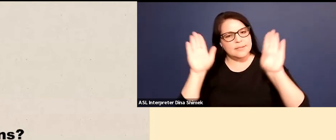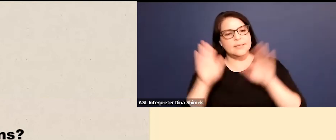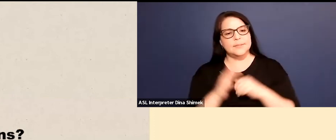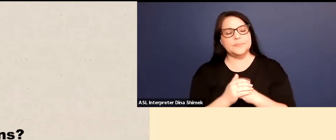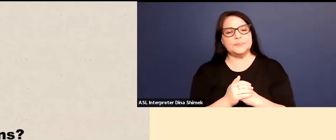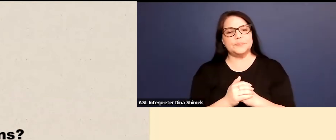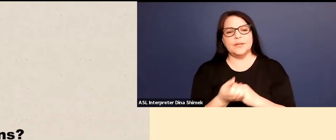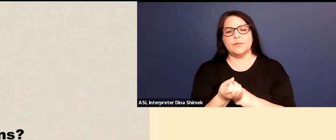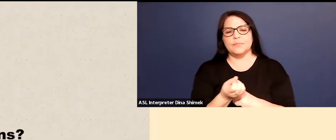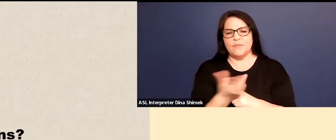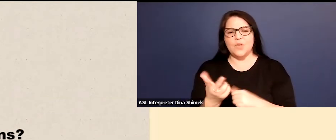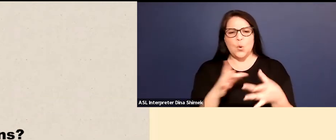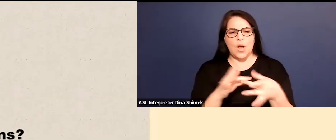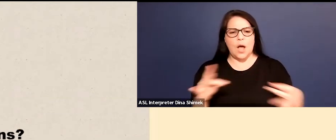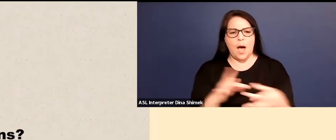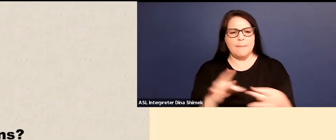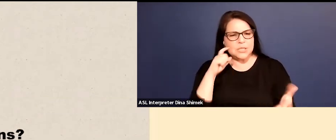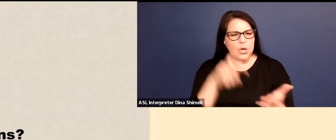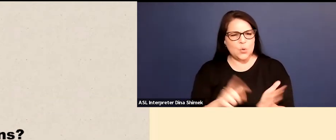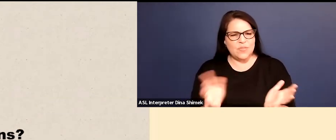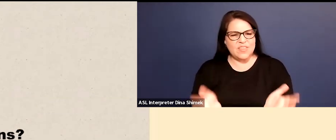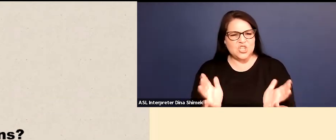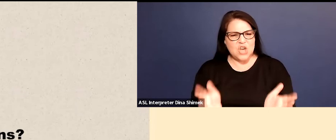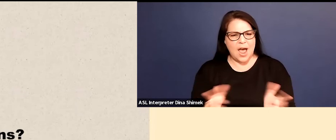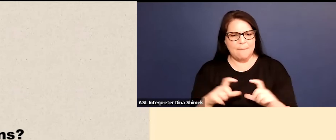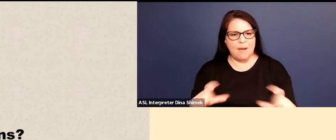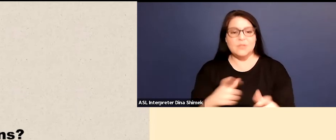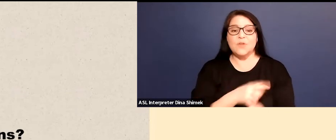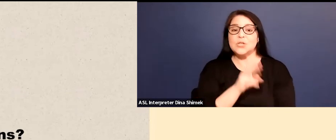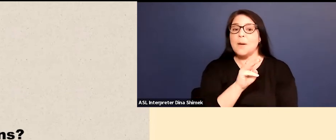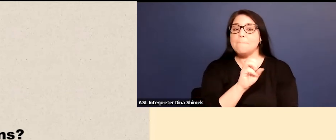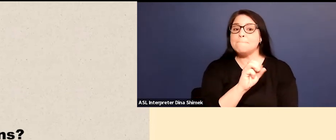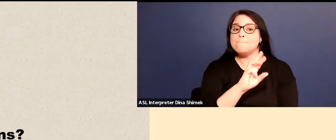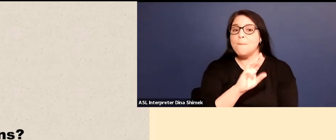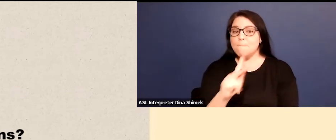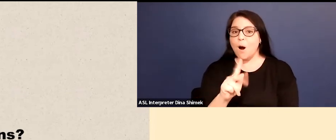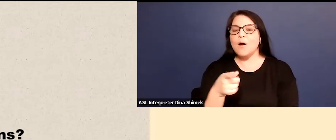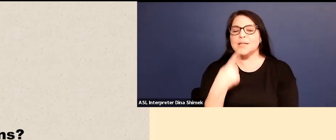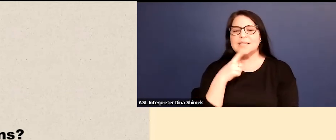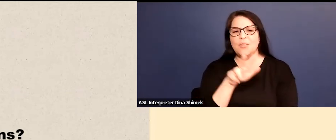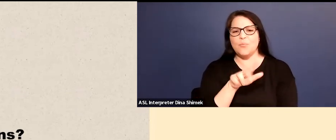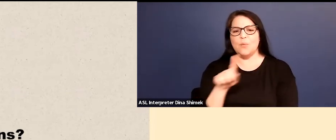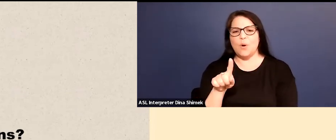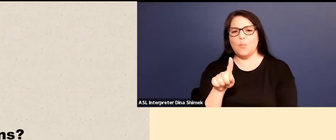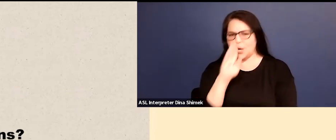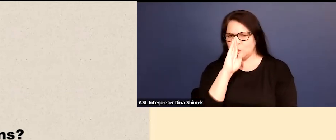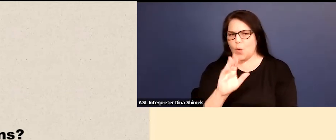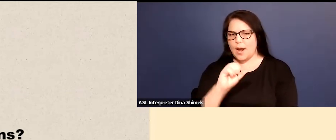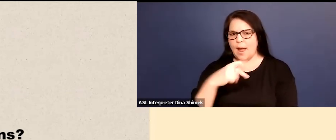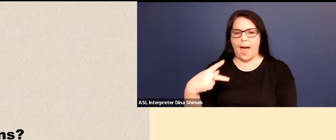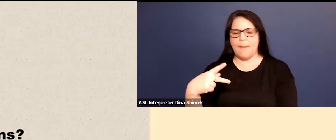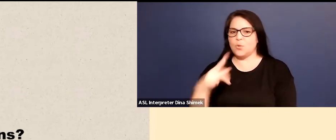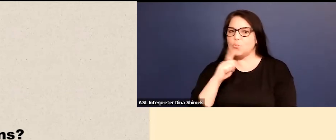We have a couple comments in the chat. First, Mark said that 311 Direct app is